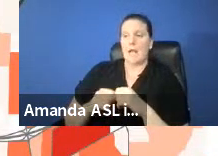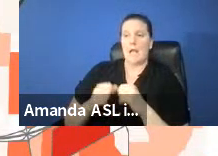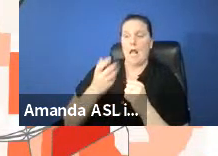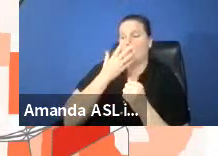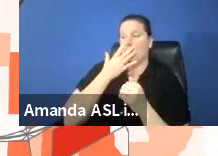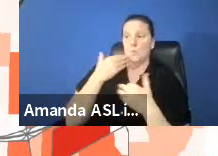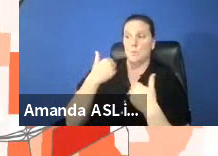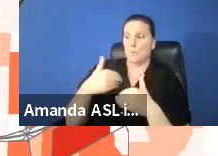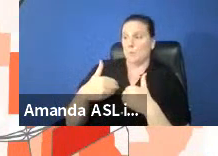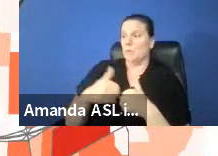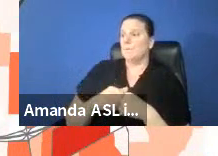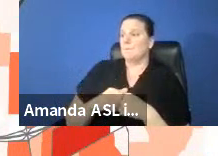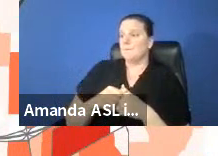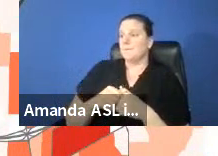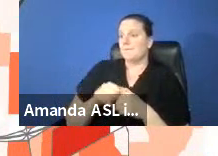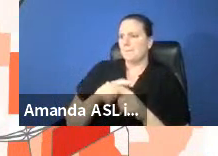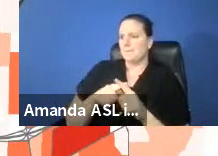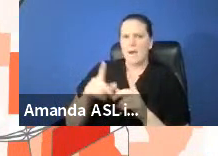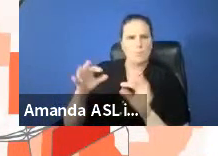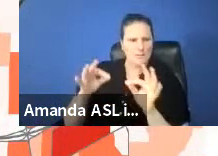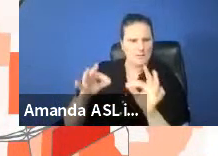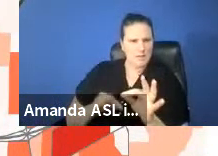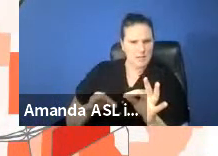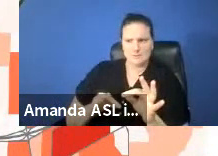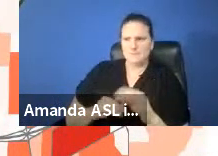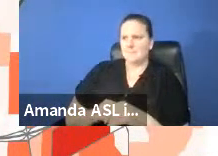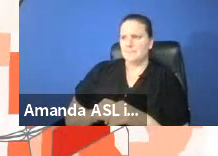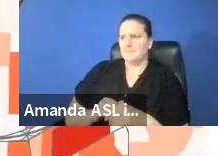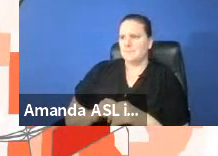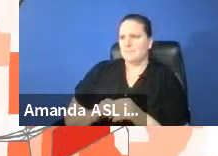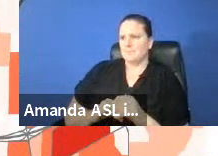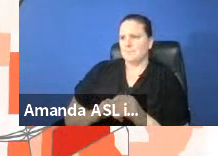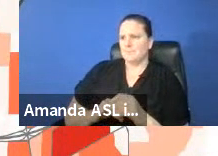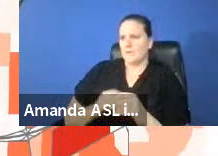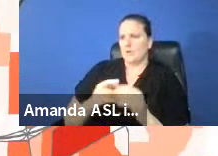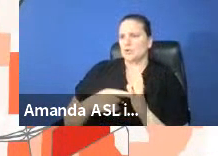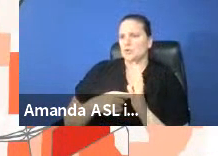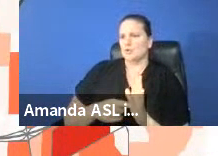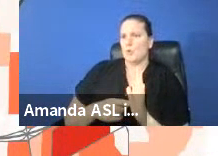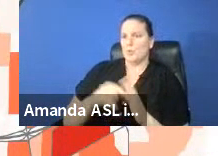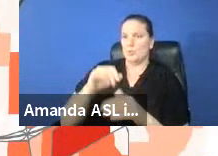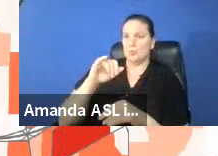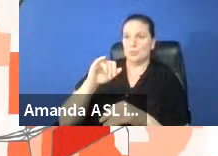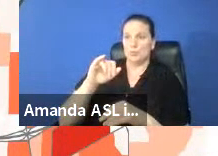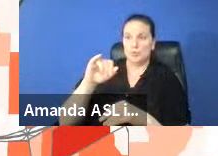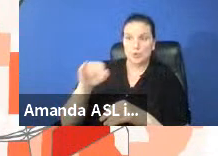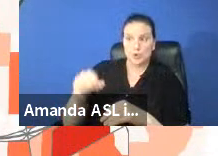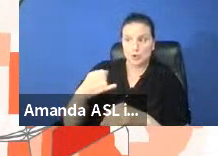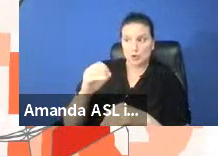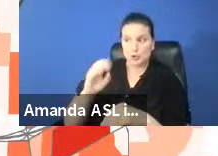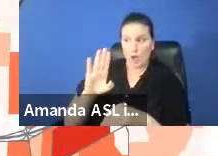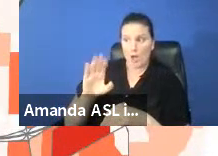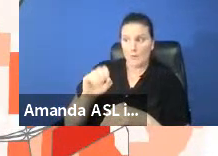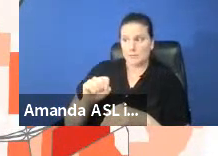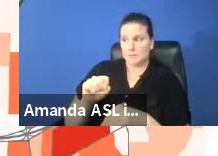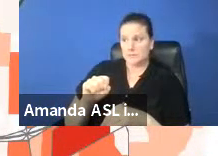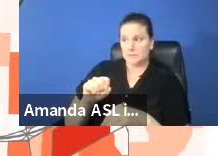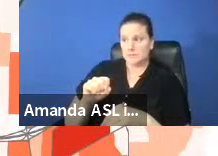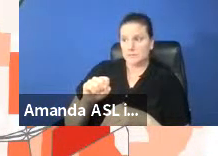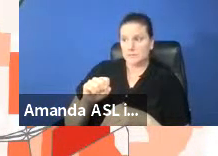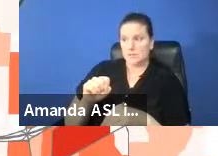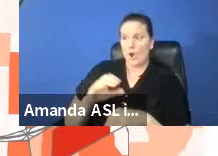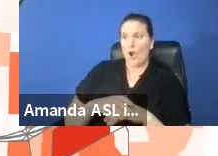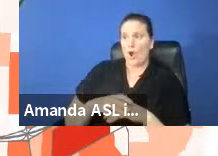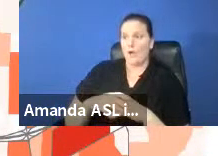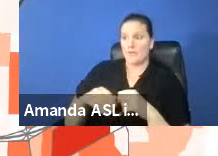colors, but I'll try and walk you through it. This is showing jobs information. And so what's on the screen